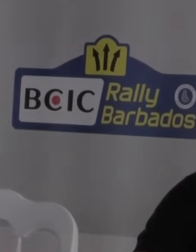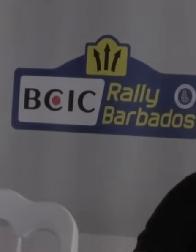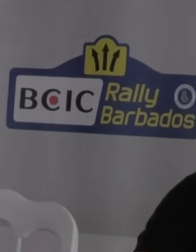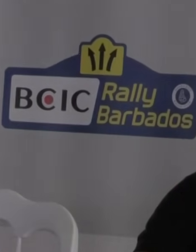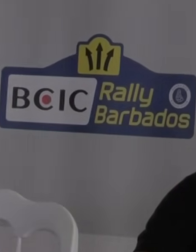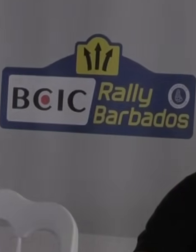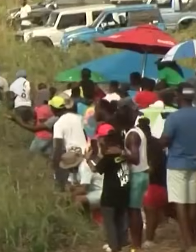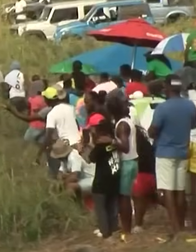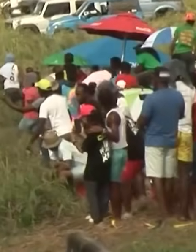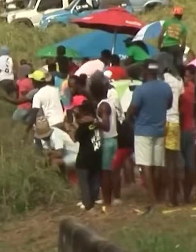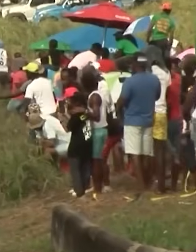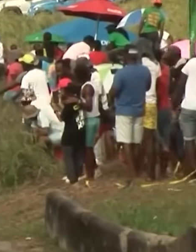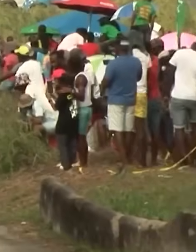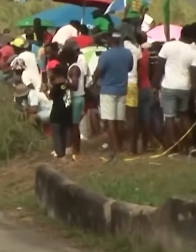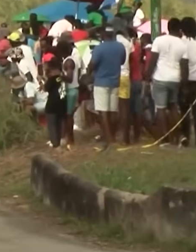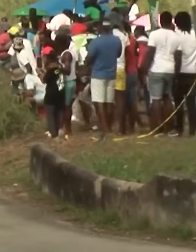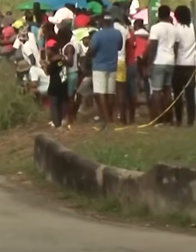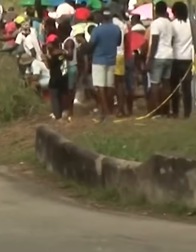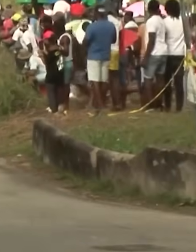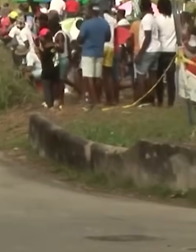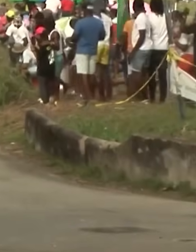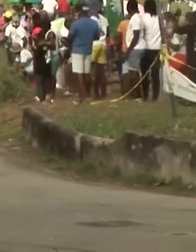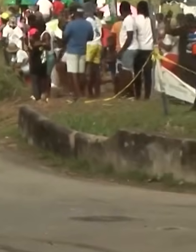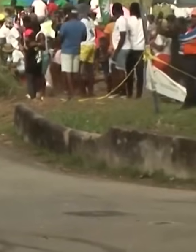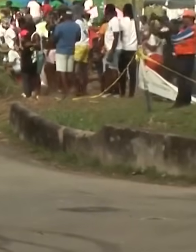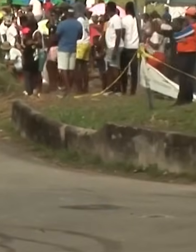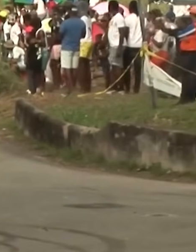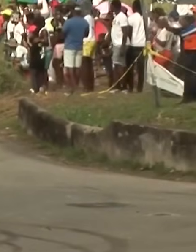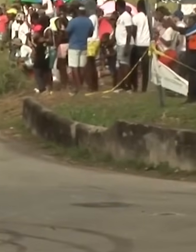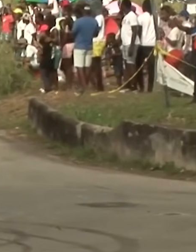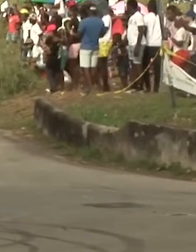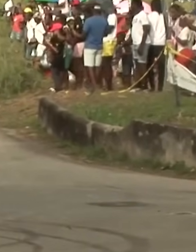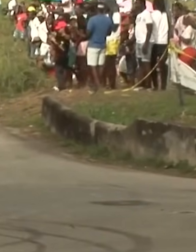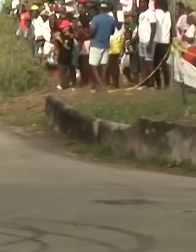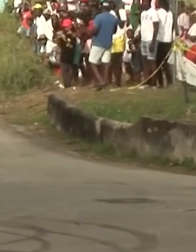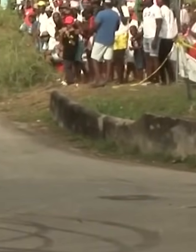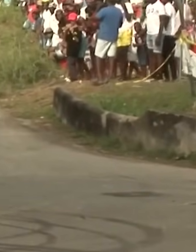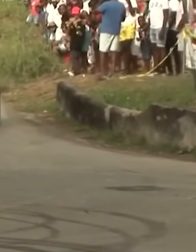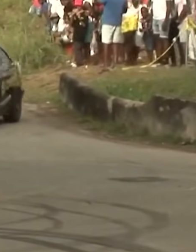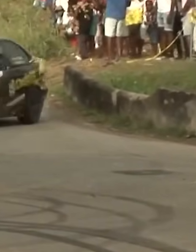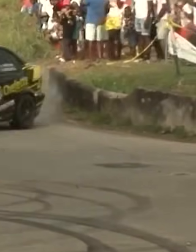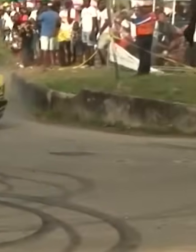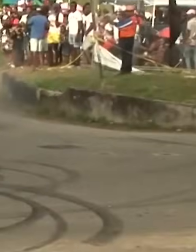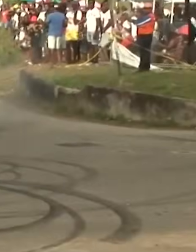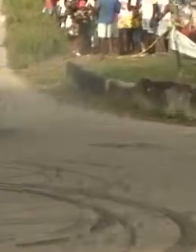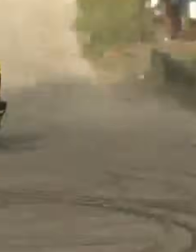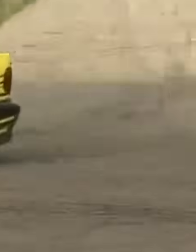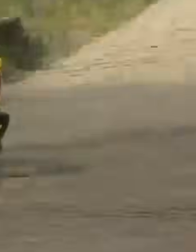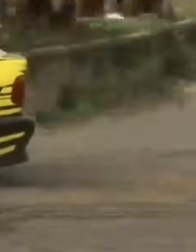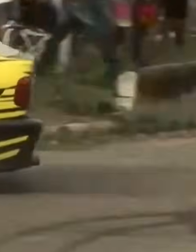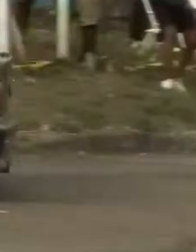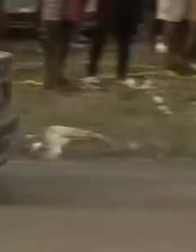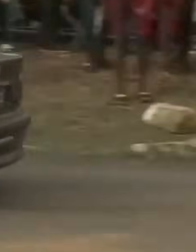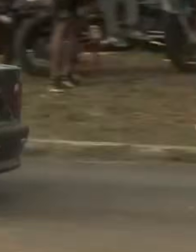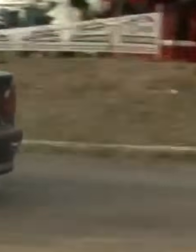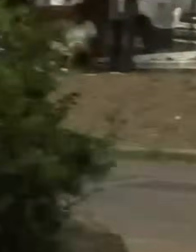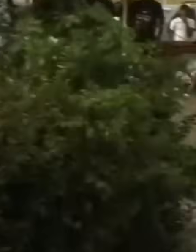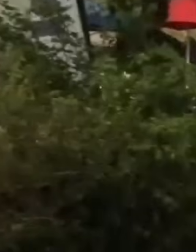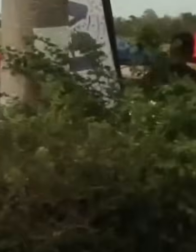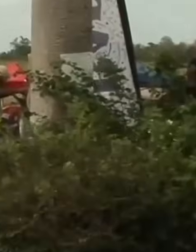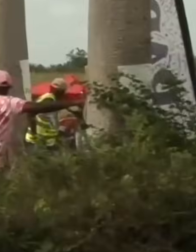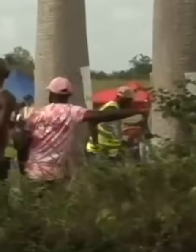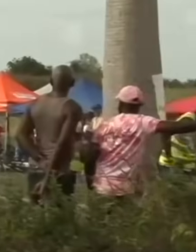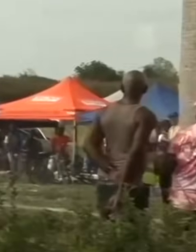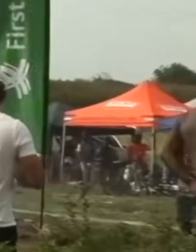out to Ellesmere. BCIC General Manager Marketing Lorianne Glasgow described the continued partnership